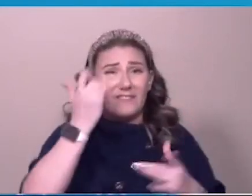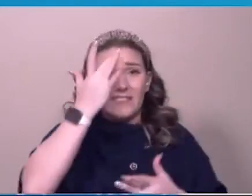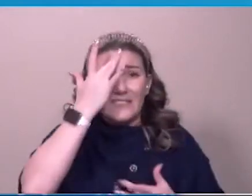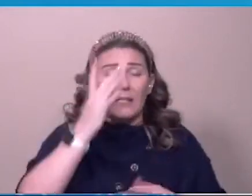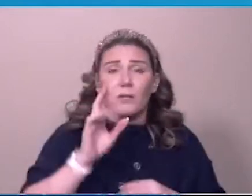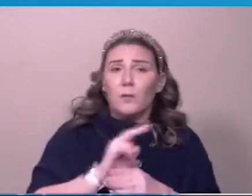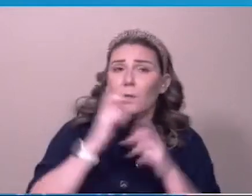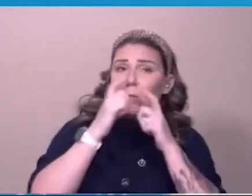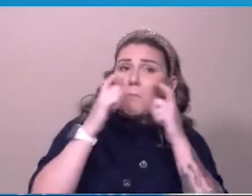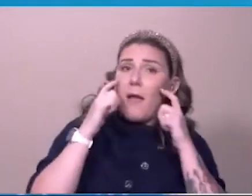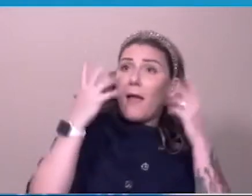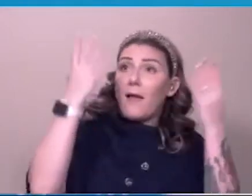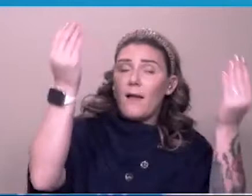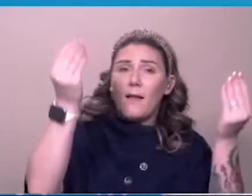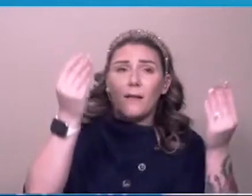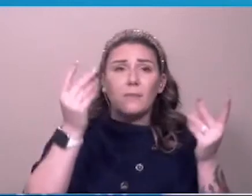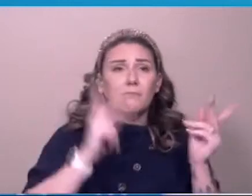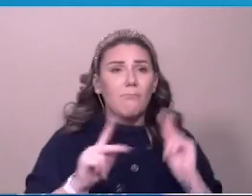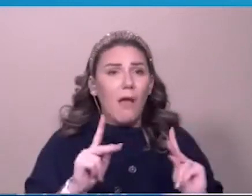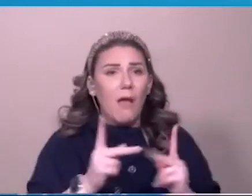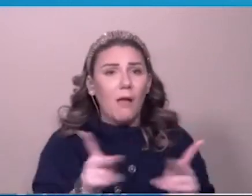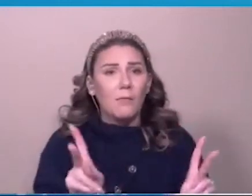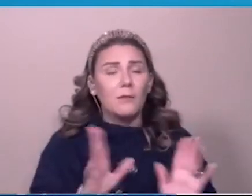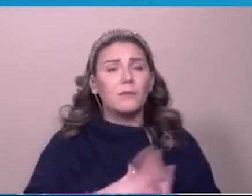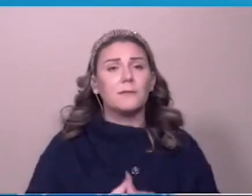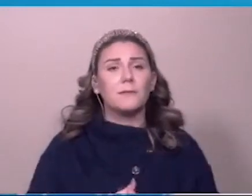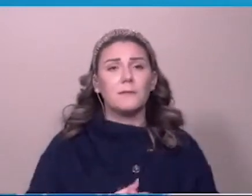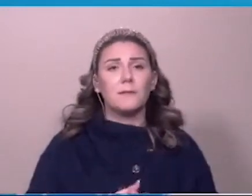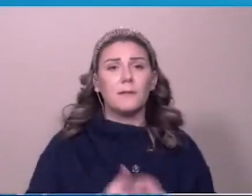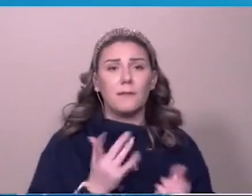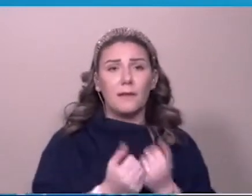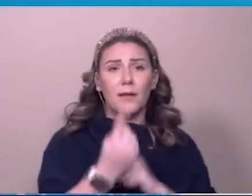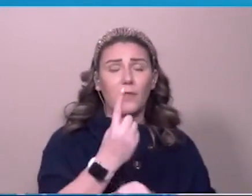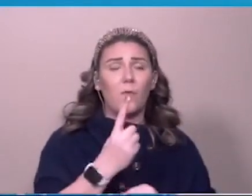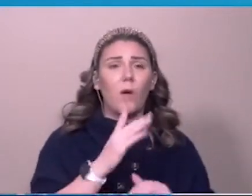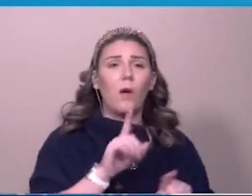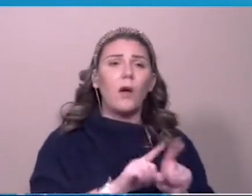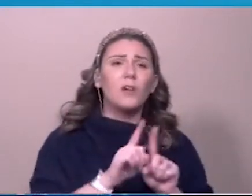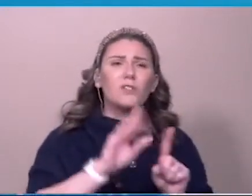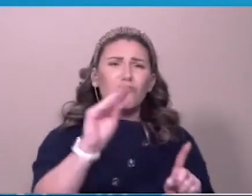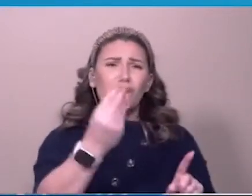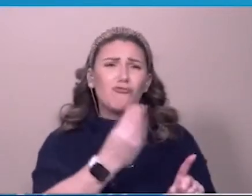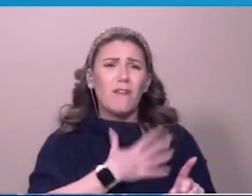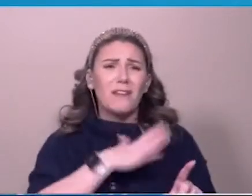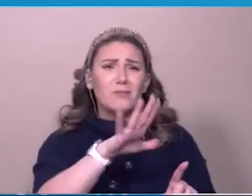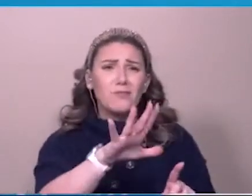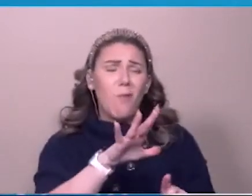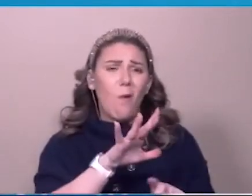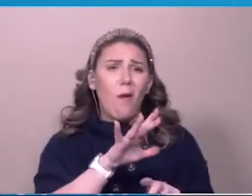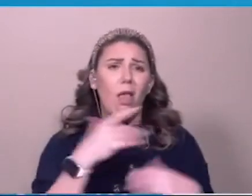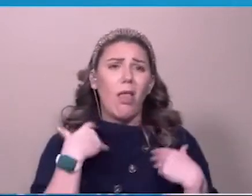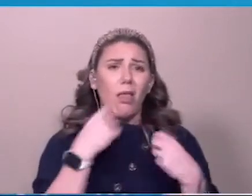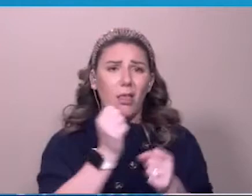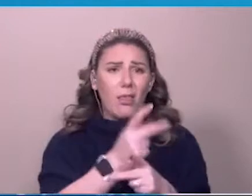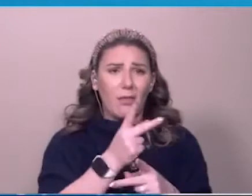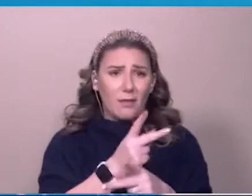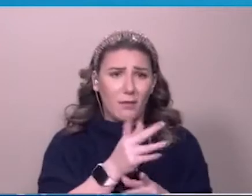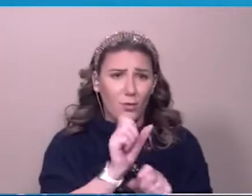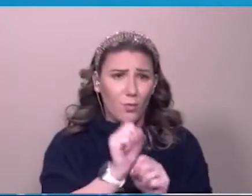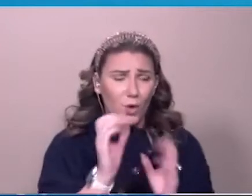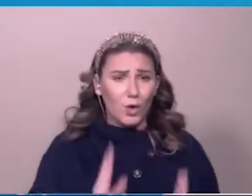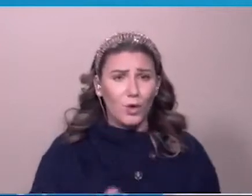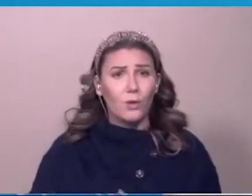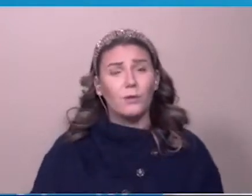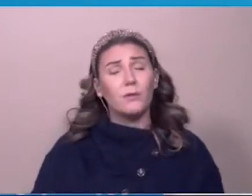out in public. But also I want everyone to think about giving grace to your healthcare workers. When we're talking about,